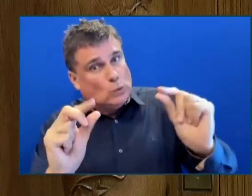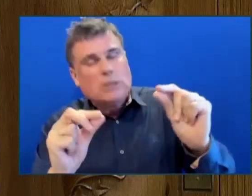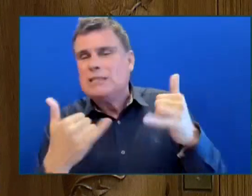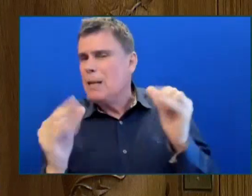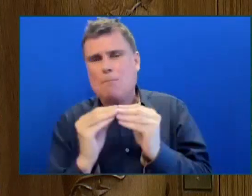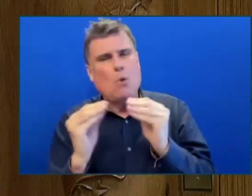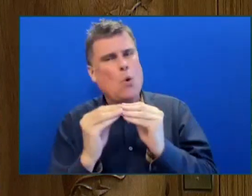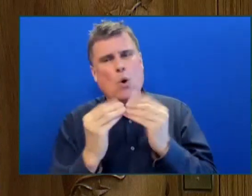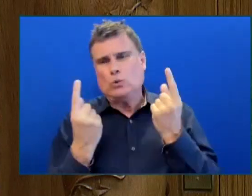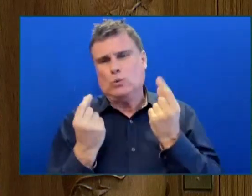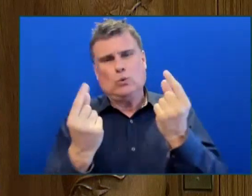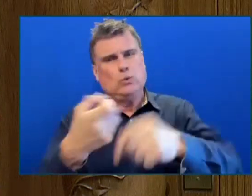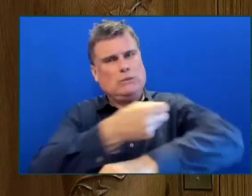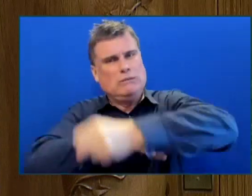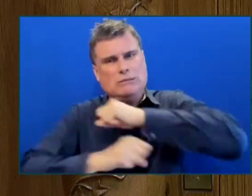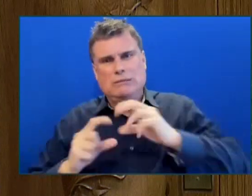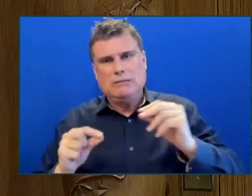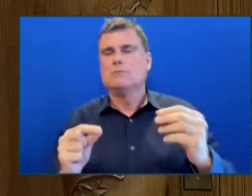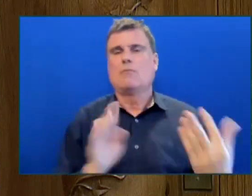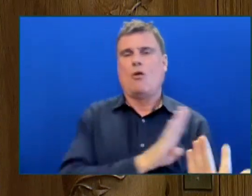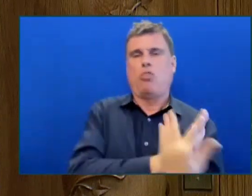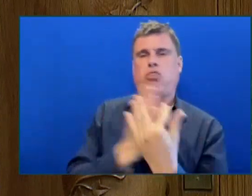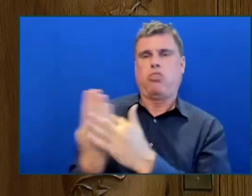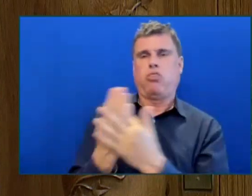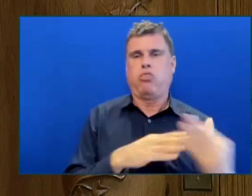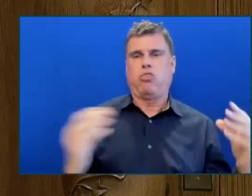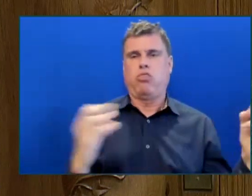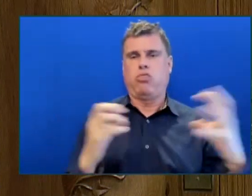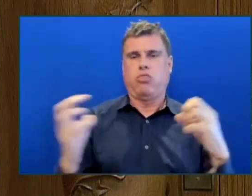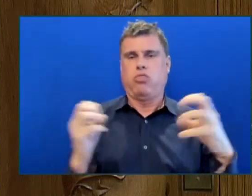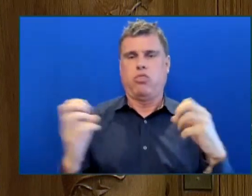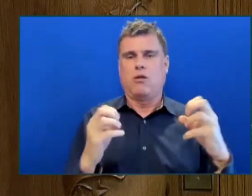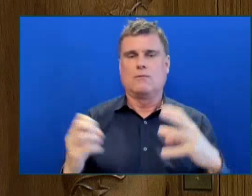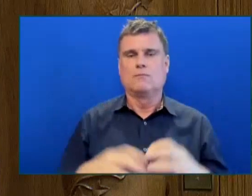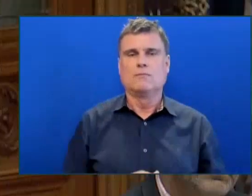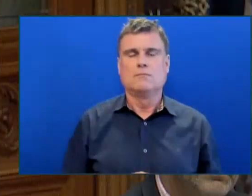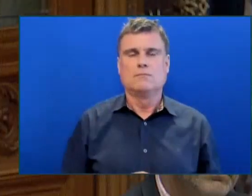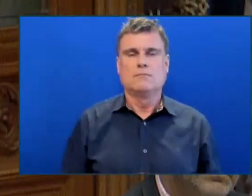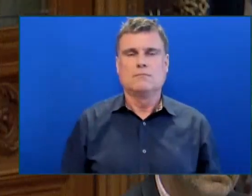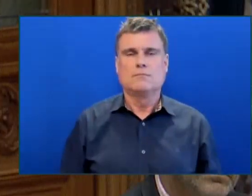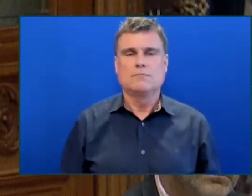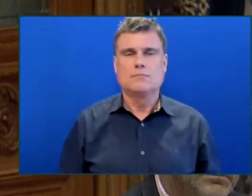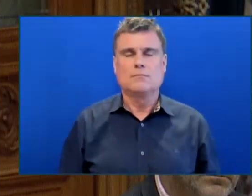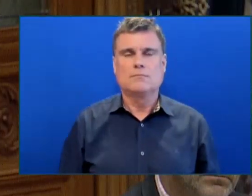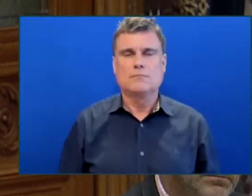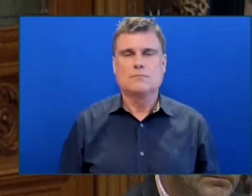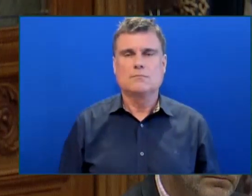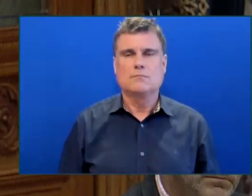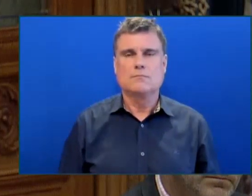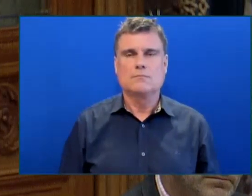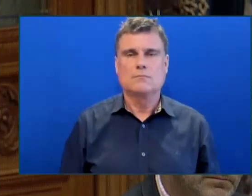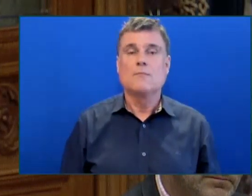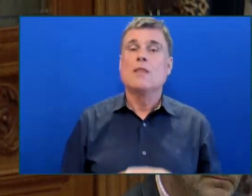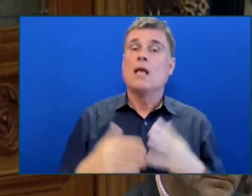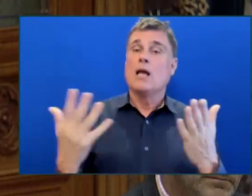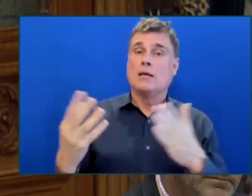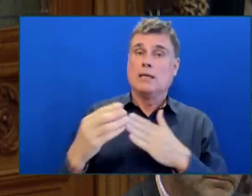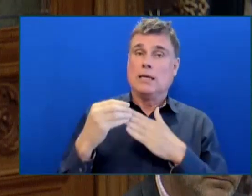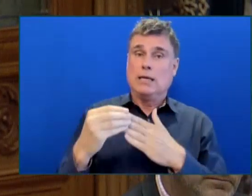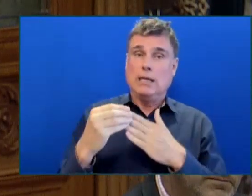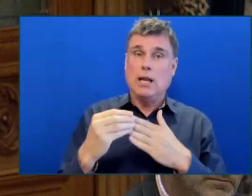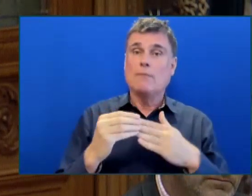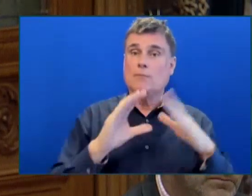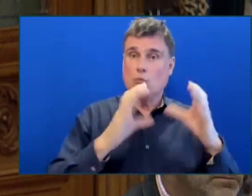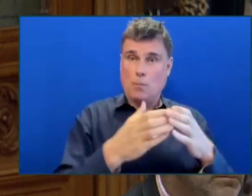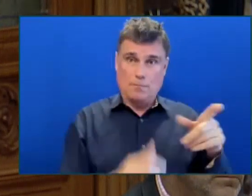Leader of the Third Party. Oh, thank you, Honourable Speaker. We've heard a lot of concerns about public safety being